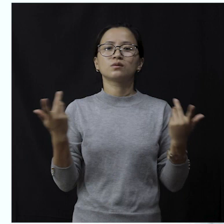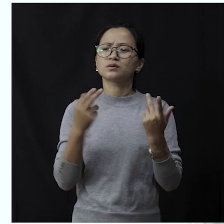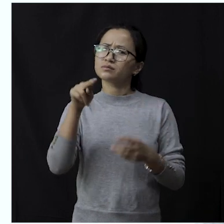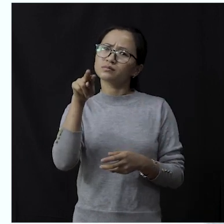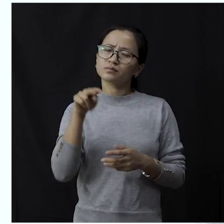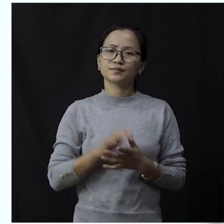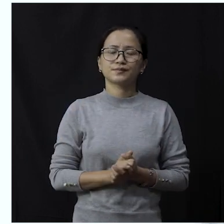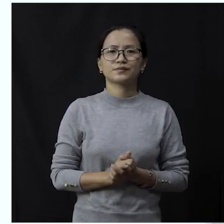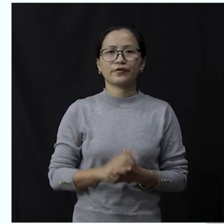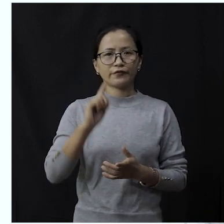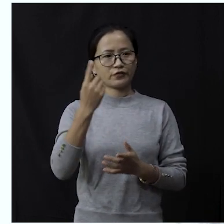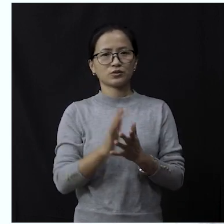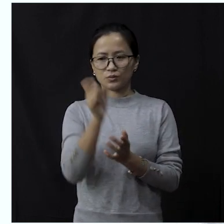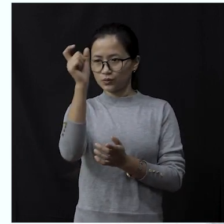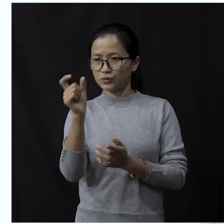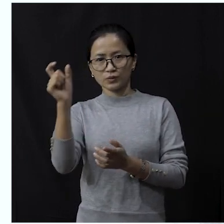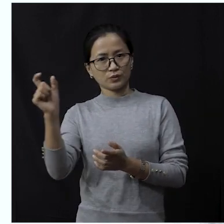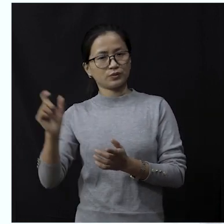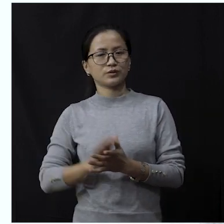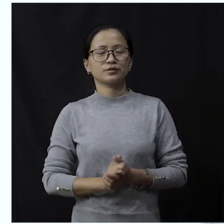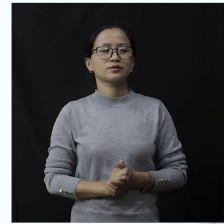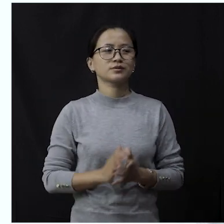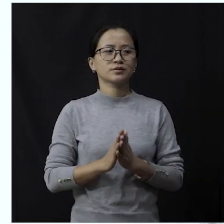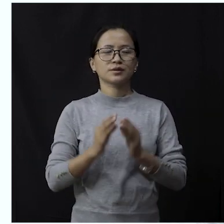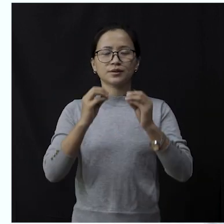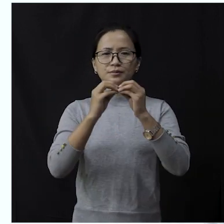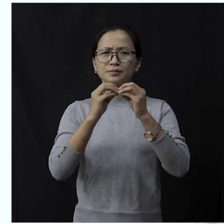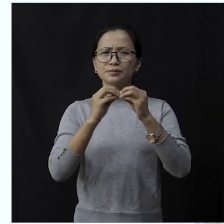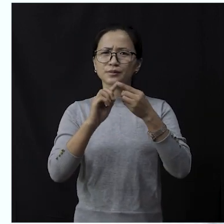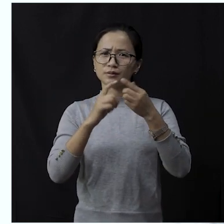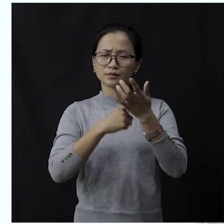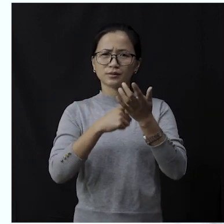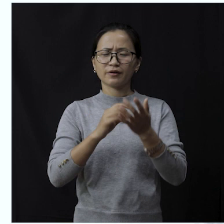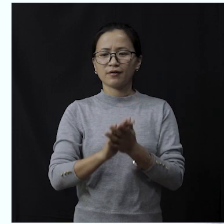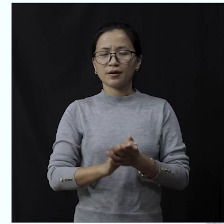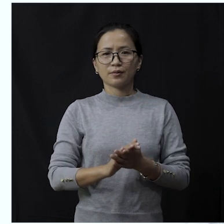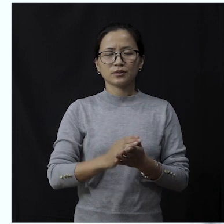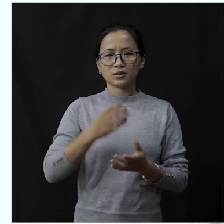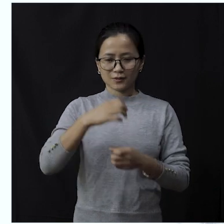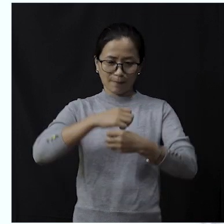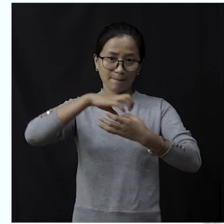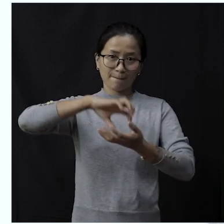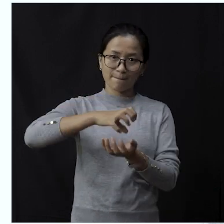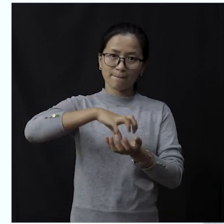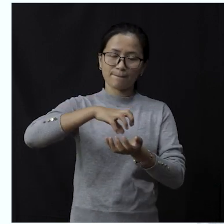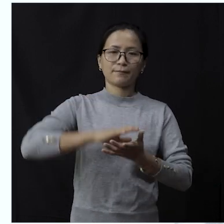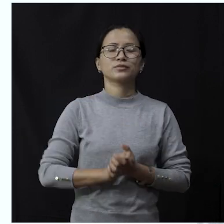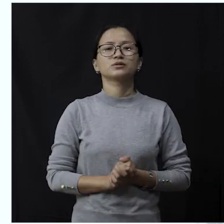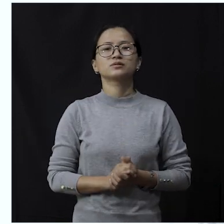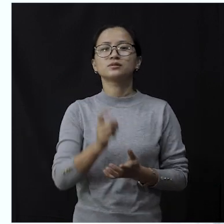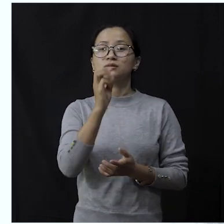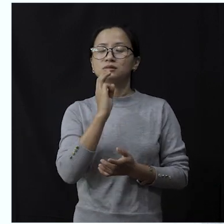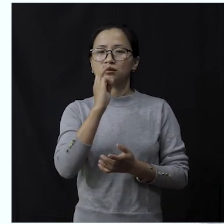So the first word that we are going to learn here is berry, okay? Small, round, juicy fruit. I repeat,